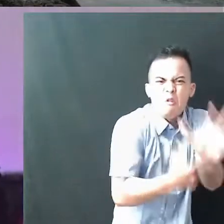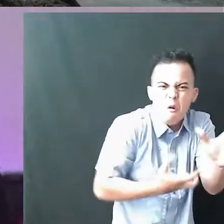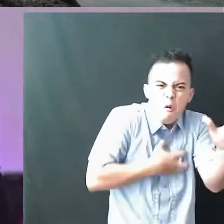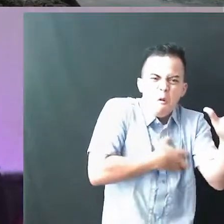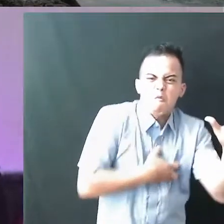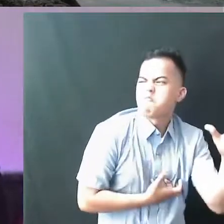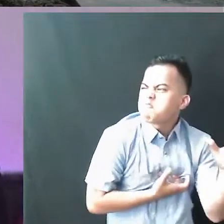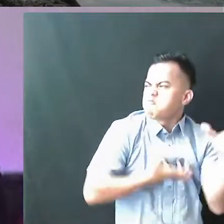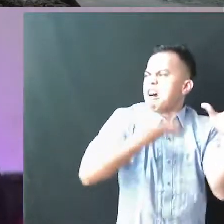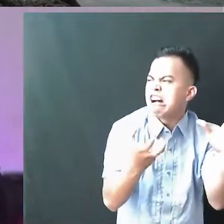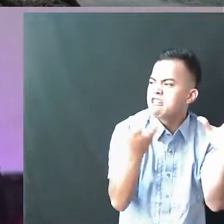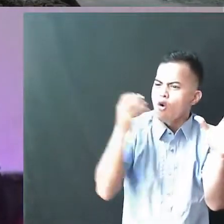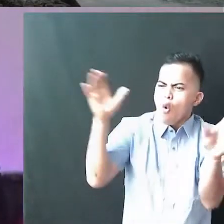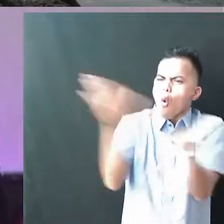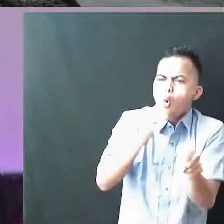teed off.